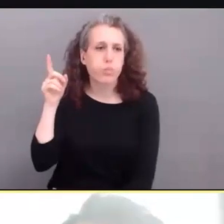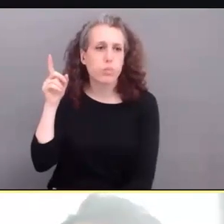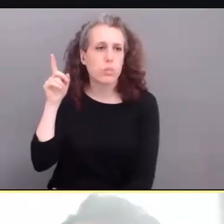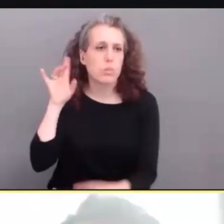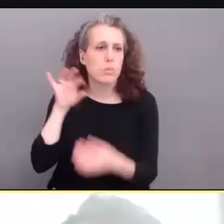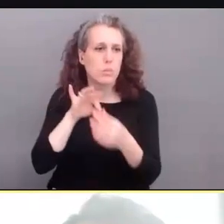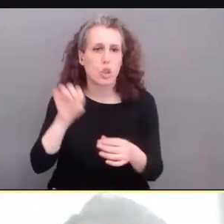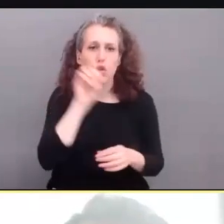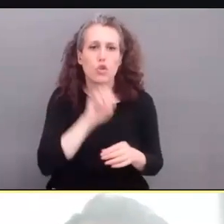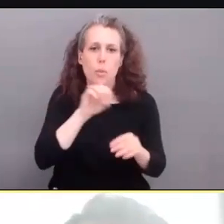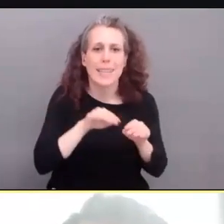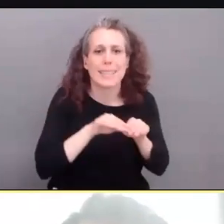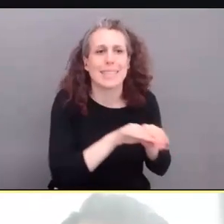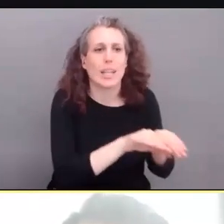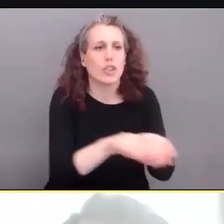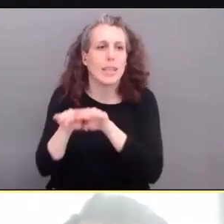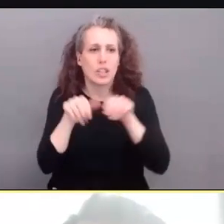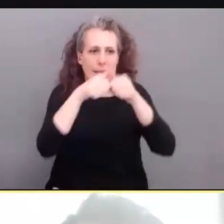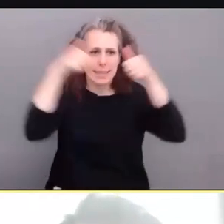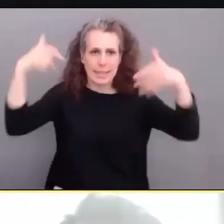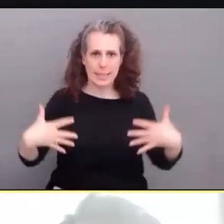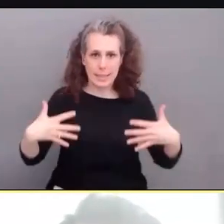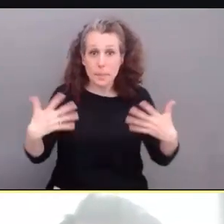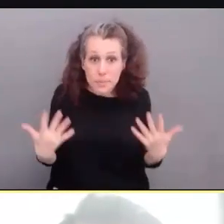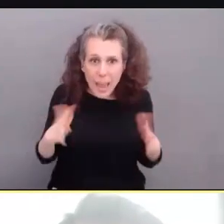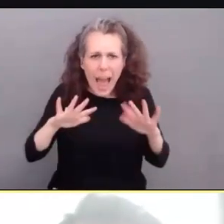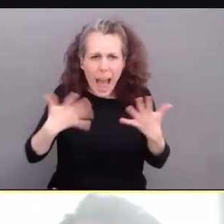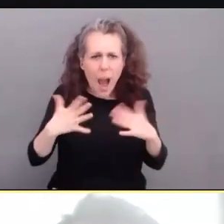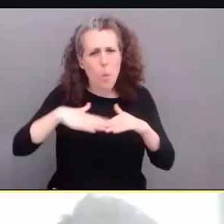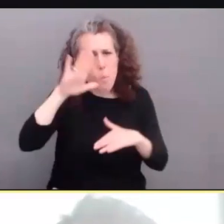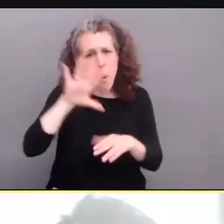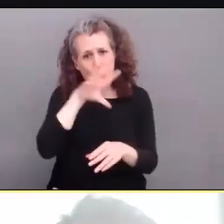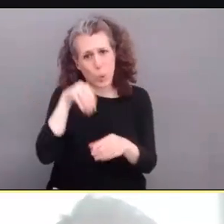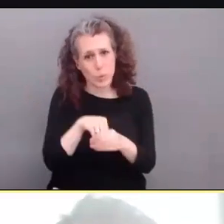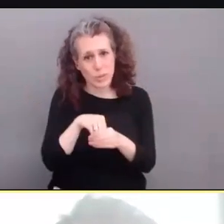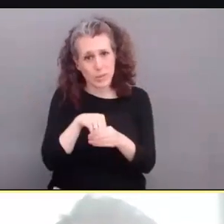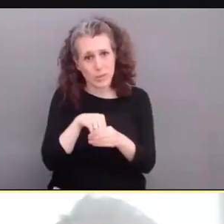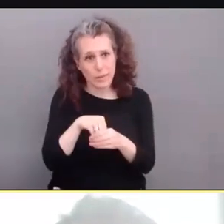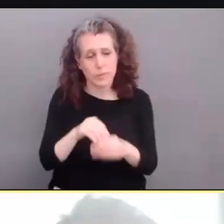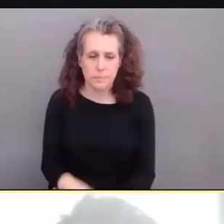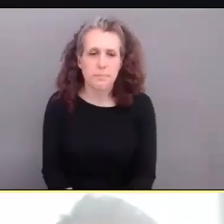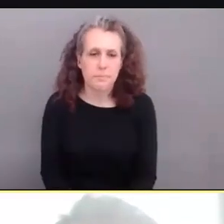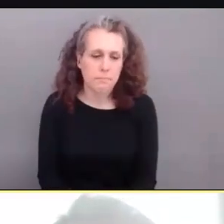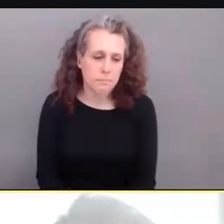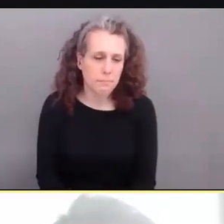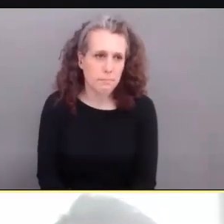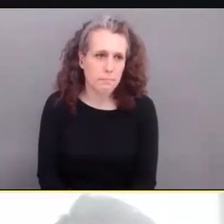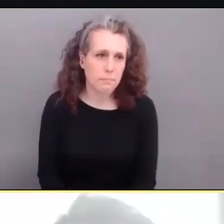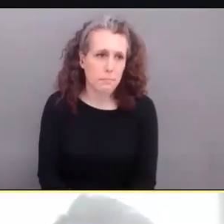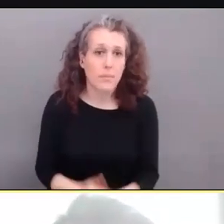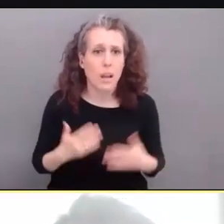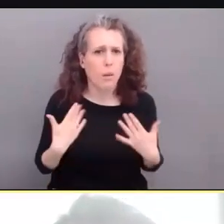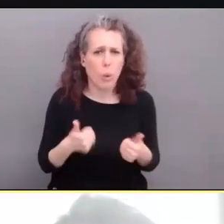European standardization system, how to make it more inclusive. As I said, we had a very good working cooperation